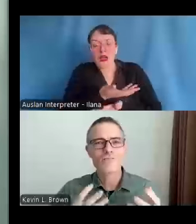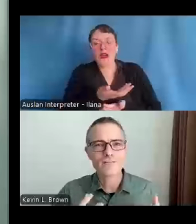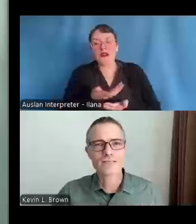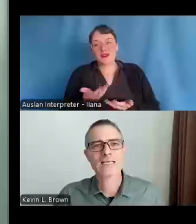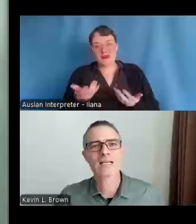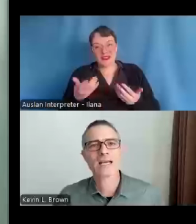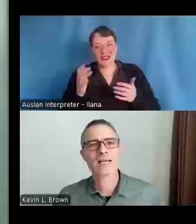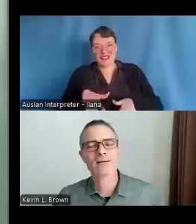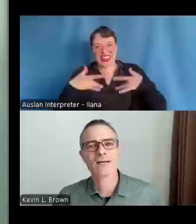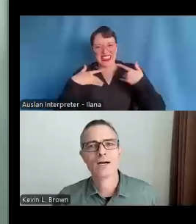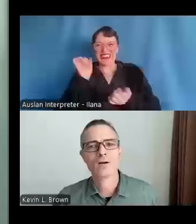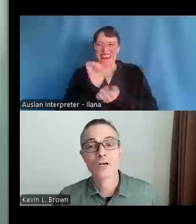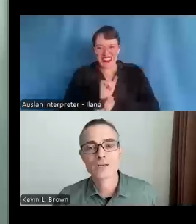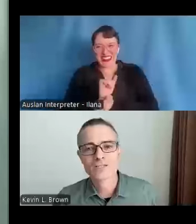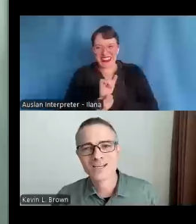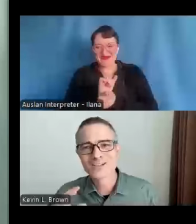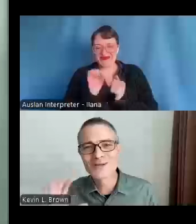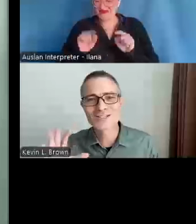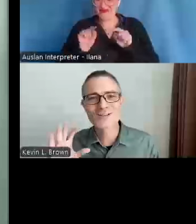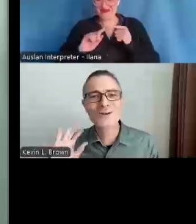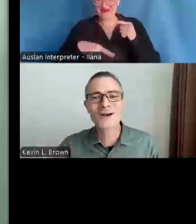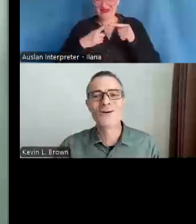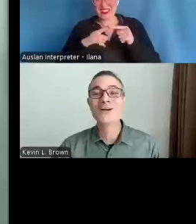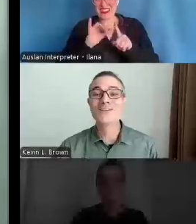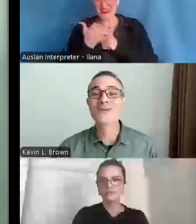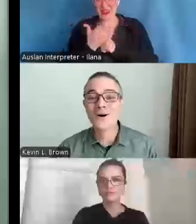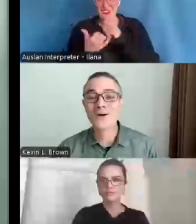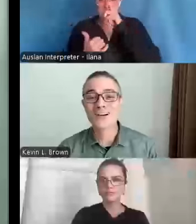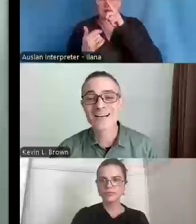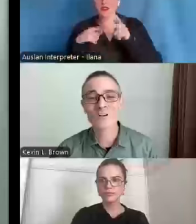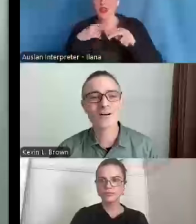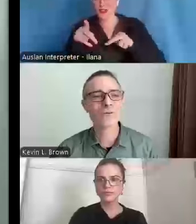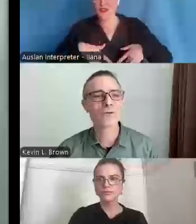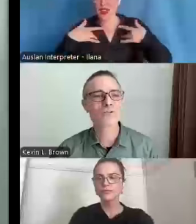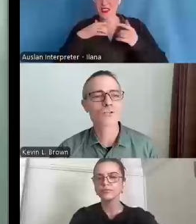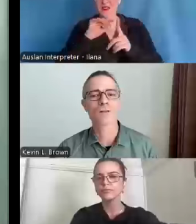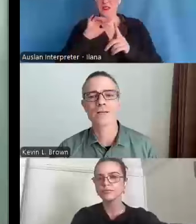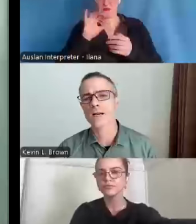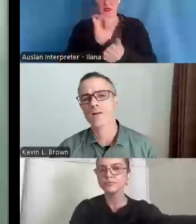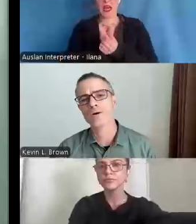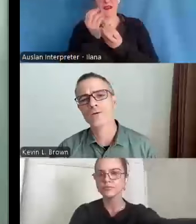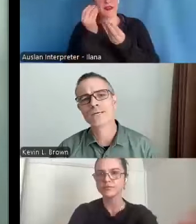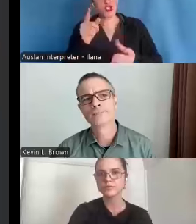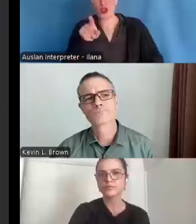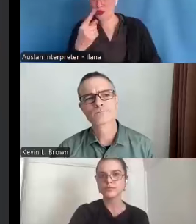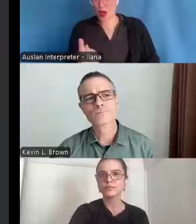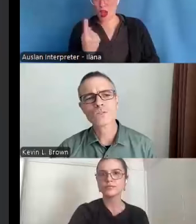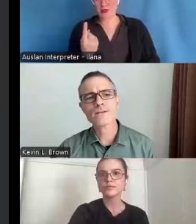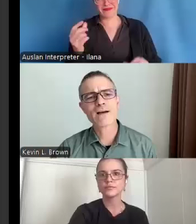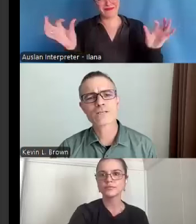you're feeling that today, just to make sure you are not alone. You are certainly not alone.